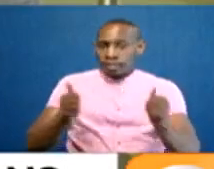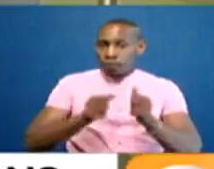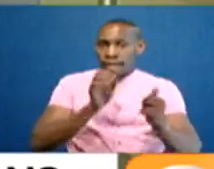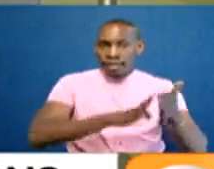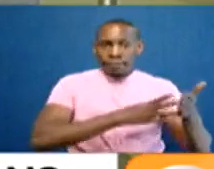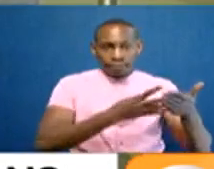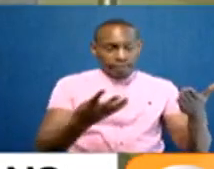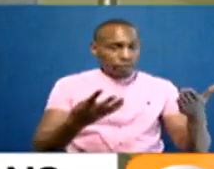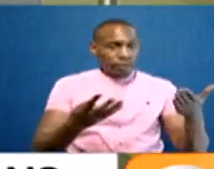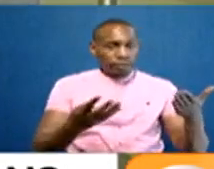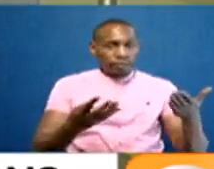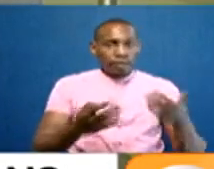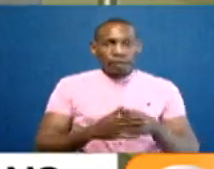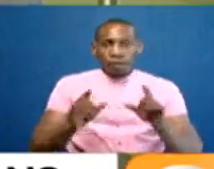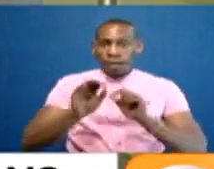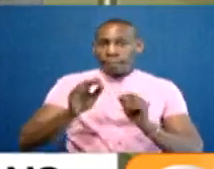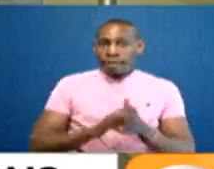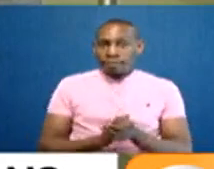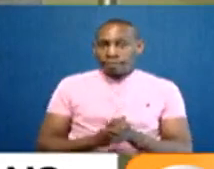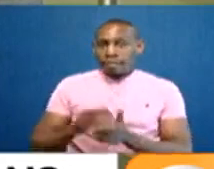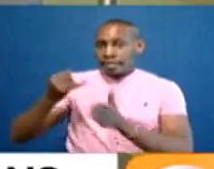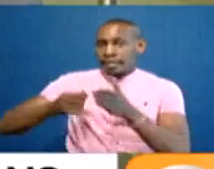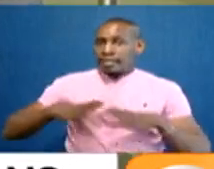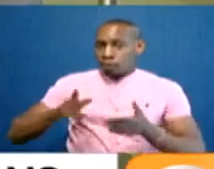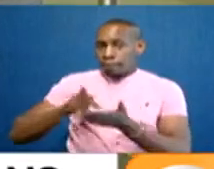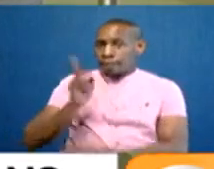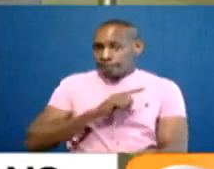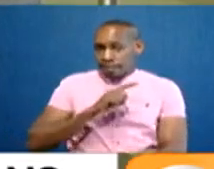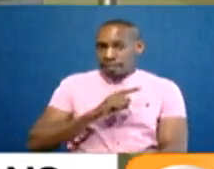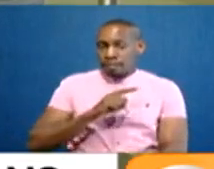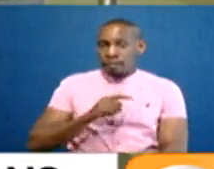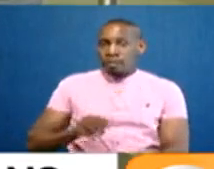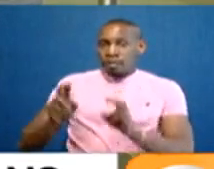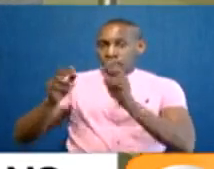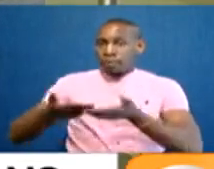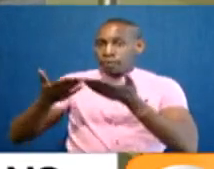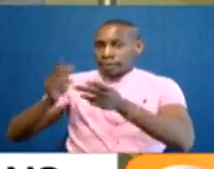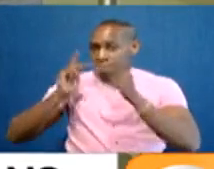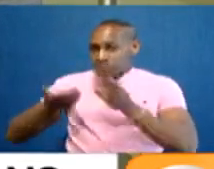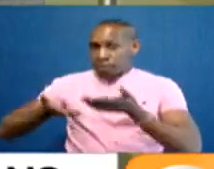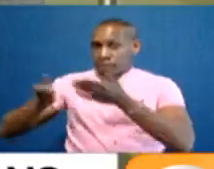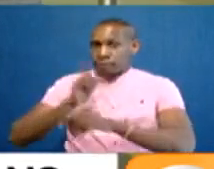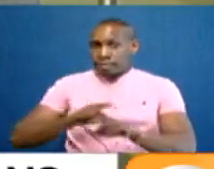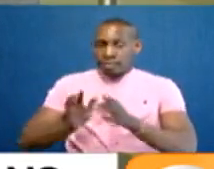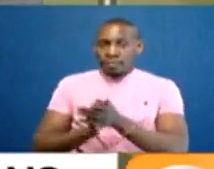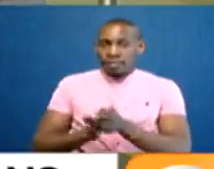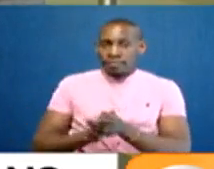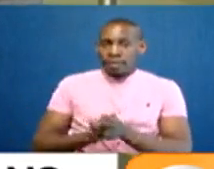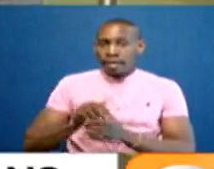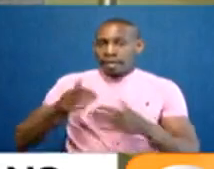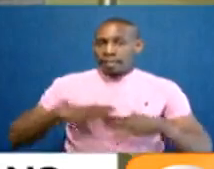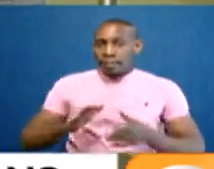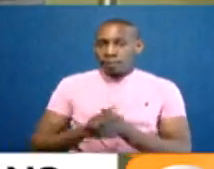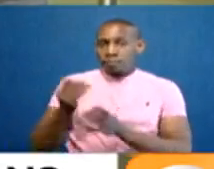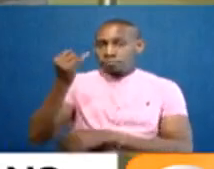that have, you know, essentially, like you said, a cottage industry of people being paid, being given topics, angles, in many cases, even visuals. There's designers who are